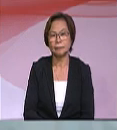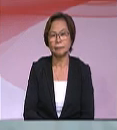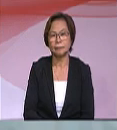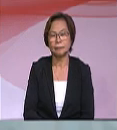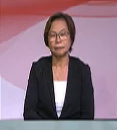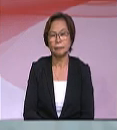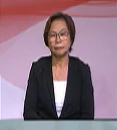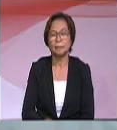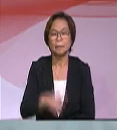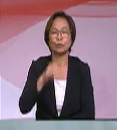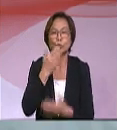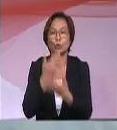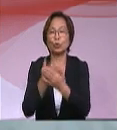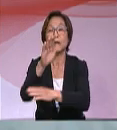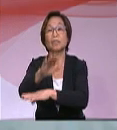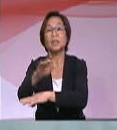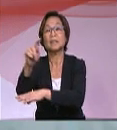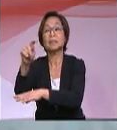Good evening, Tan Sri.